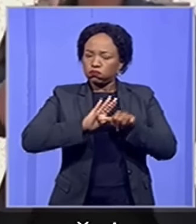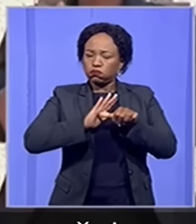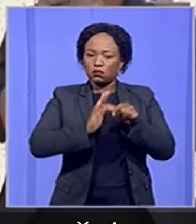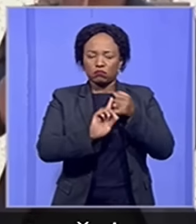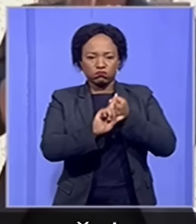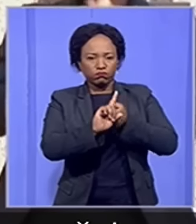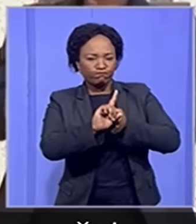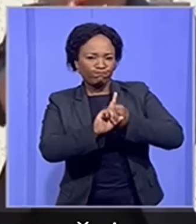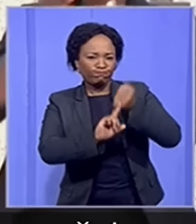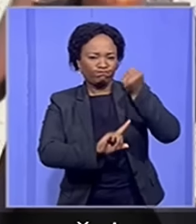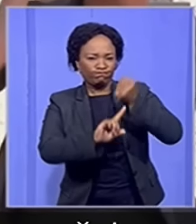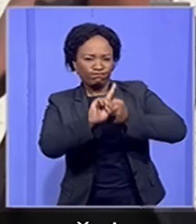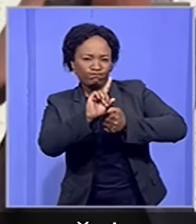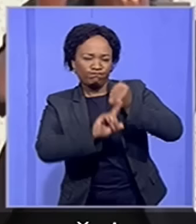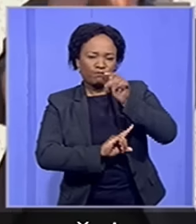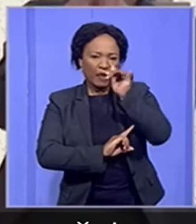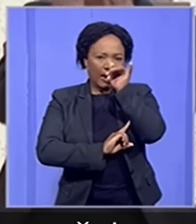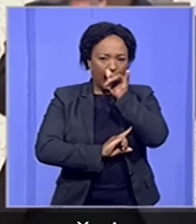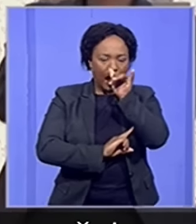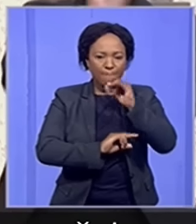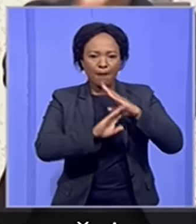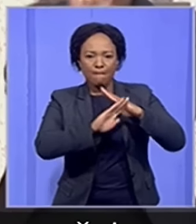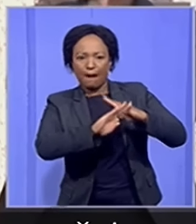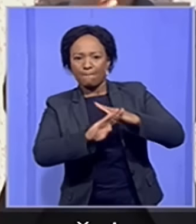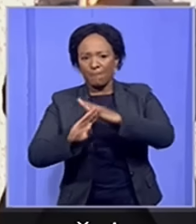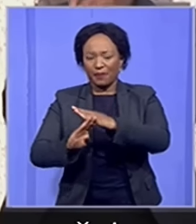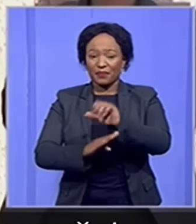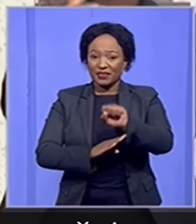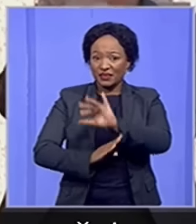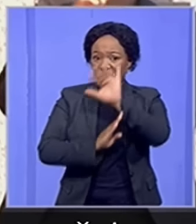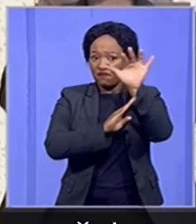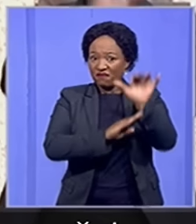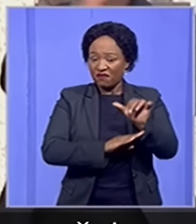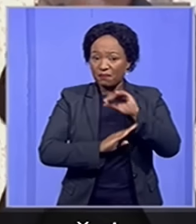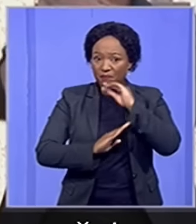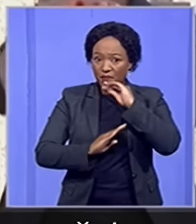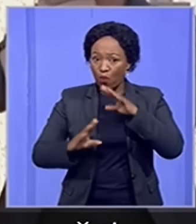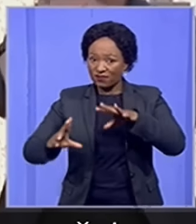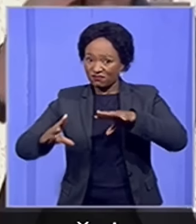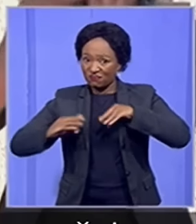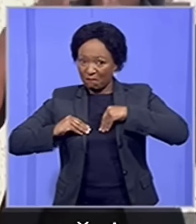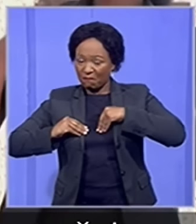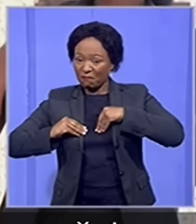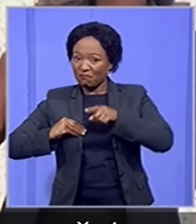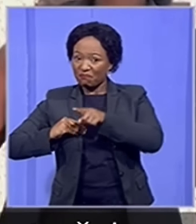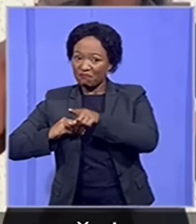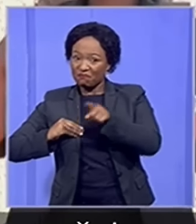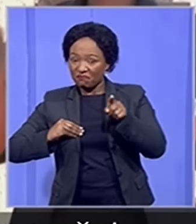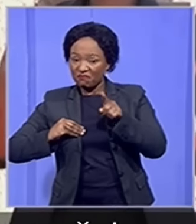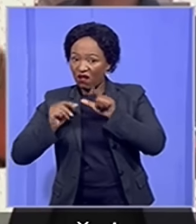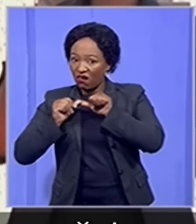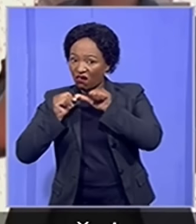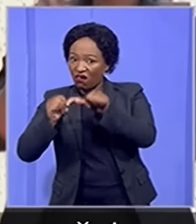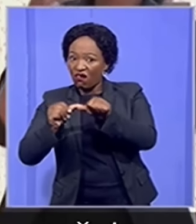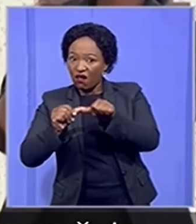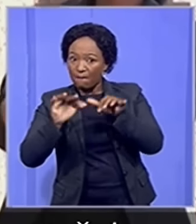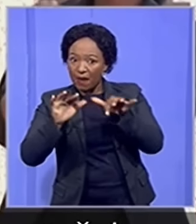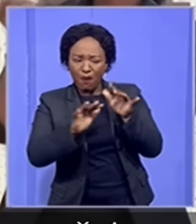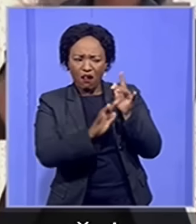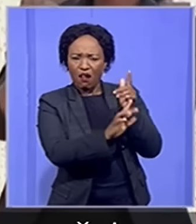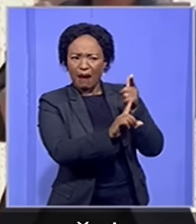crimes for all South Africans, we cannot tolerate their ongoing